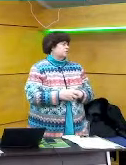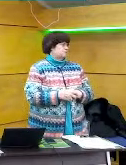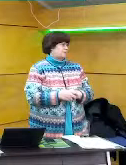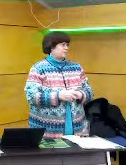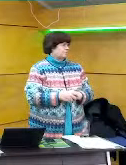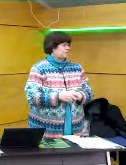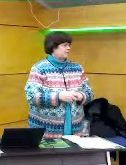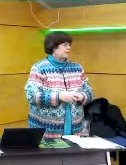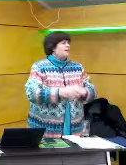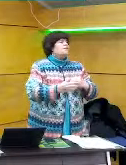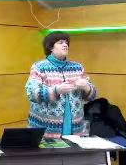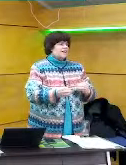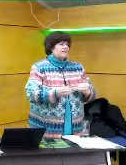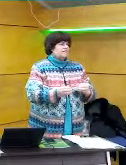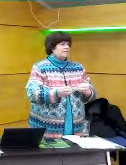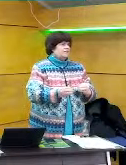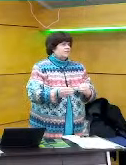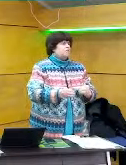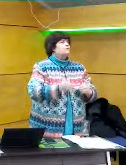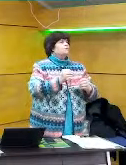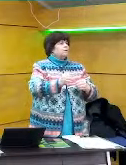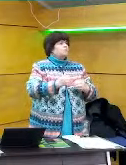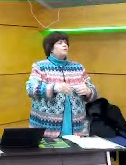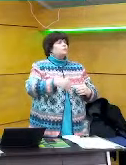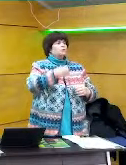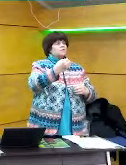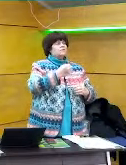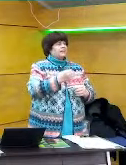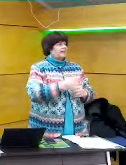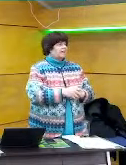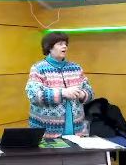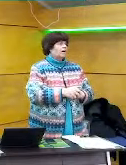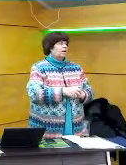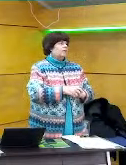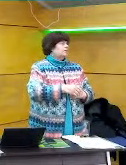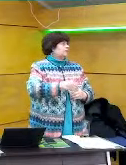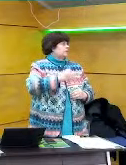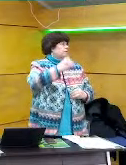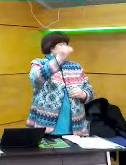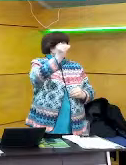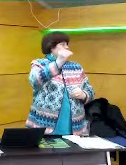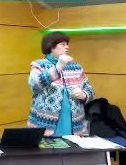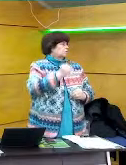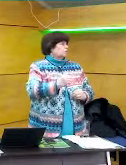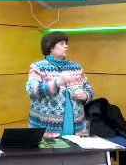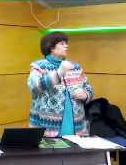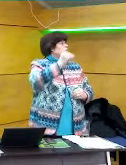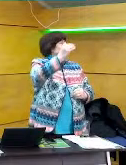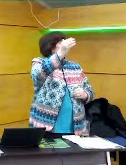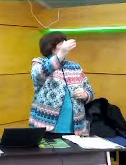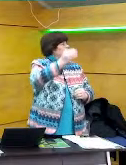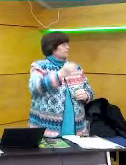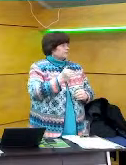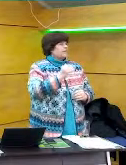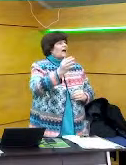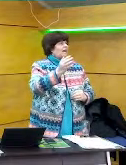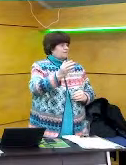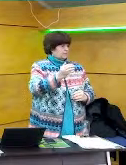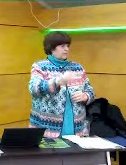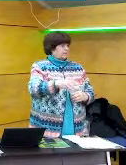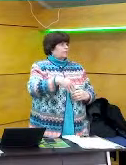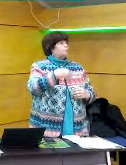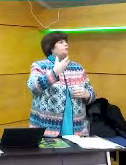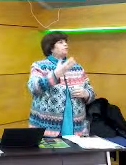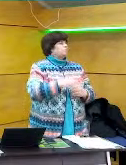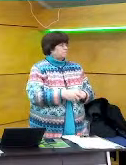rounds of your spelling bee, then you throw in words that are for 1 or 2 grade levels